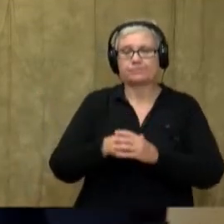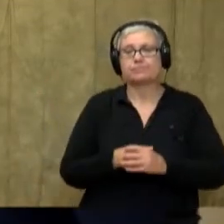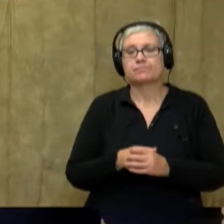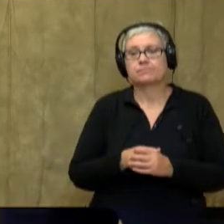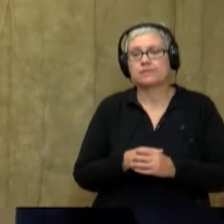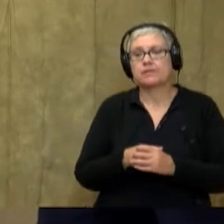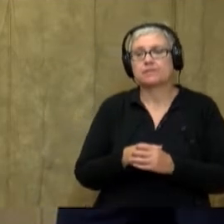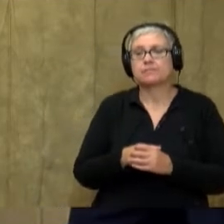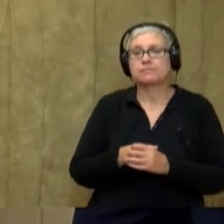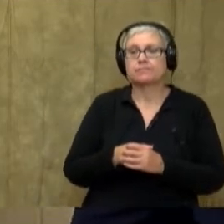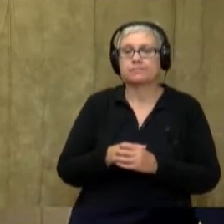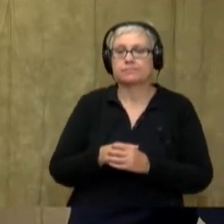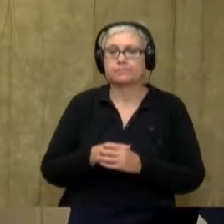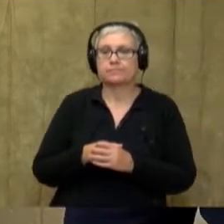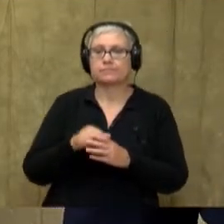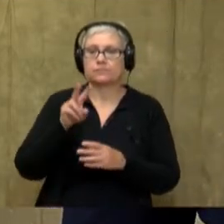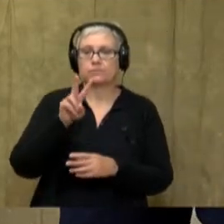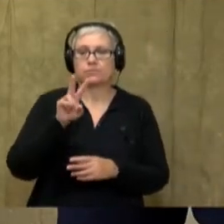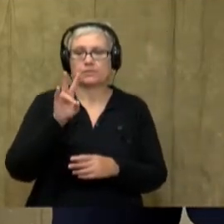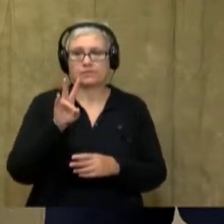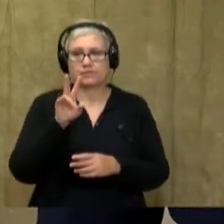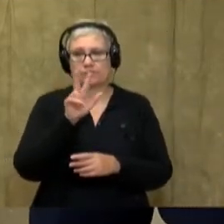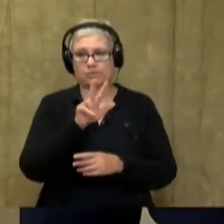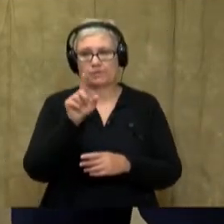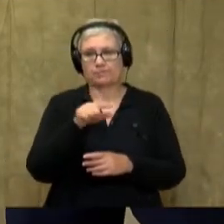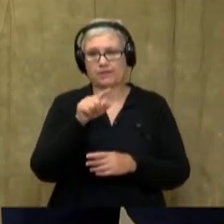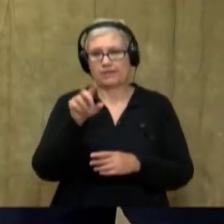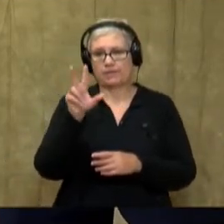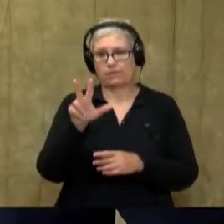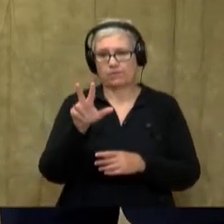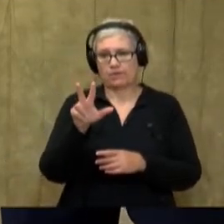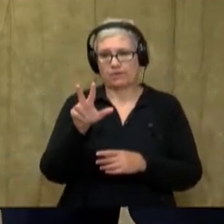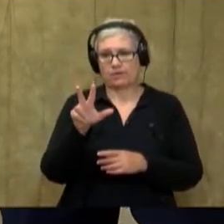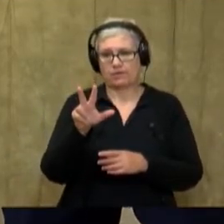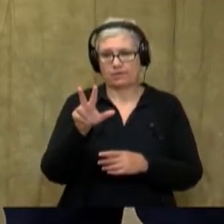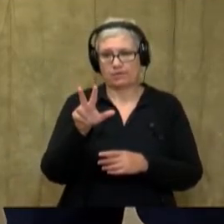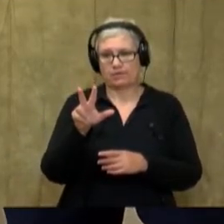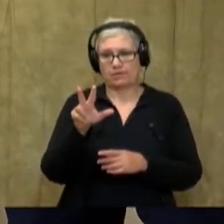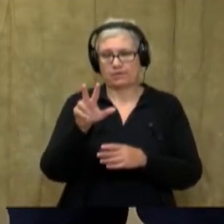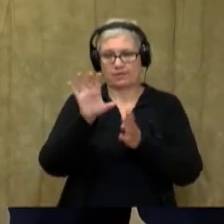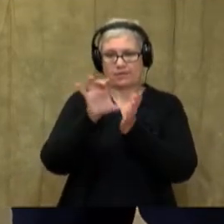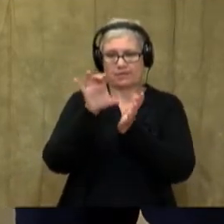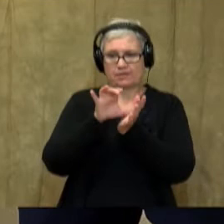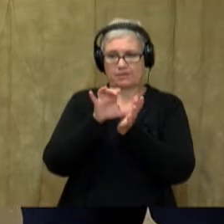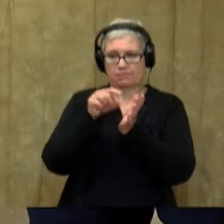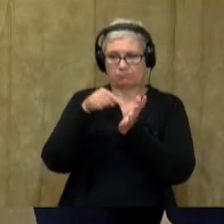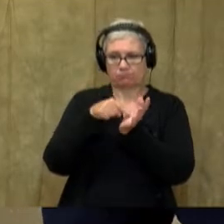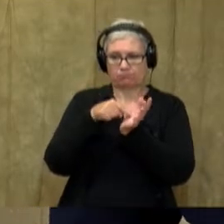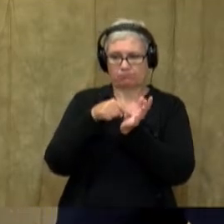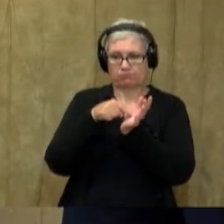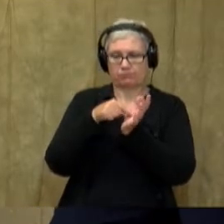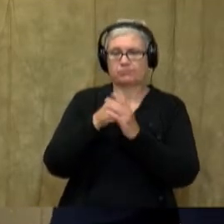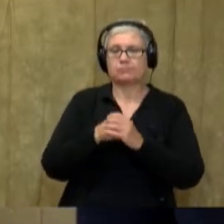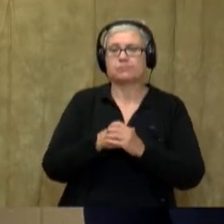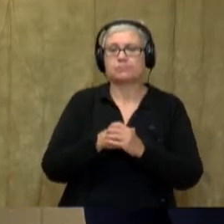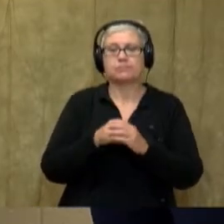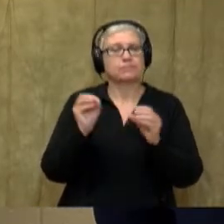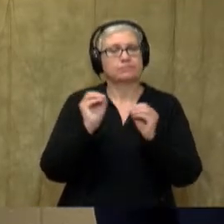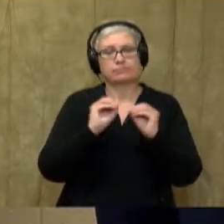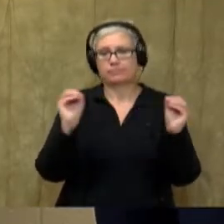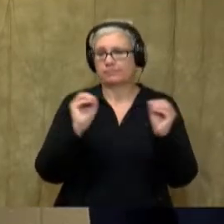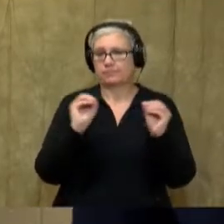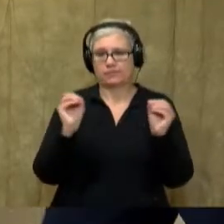rather, then I'm left with a 3 by 3 by 3 cube in the very center that has